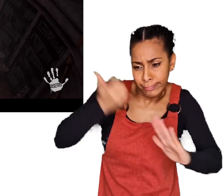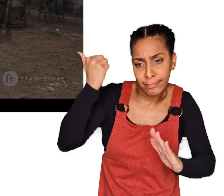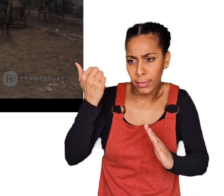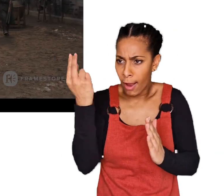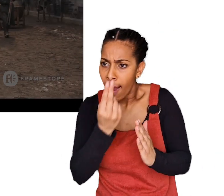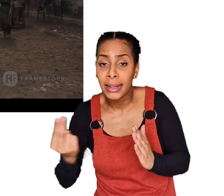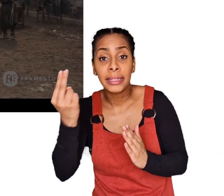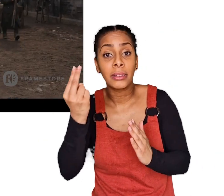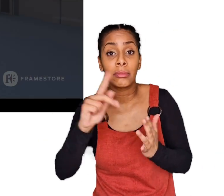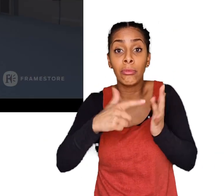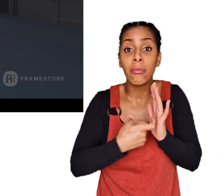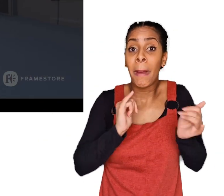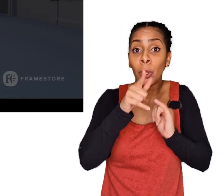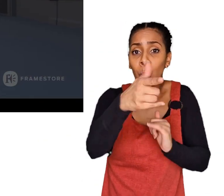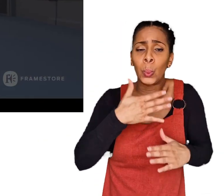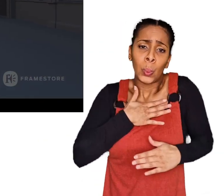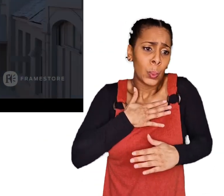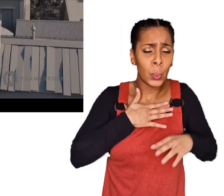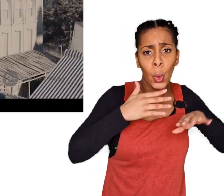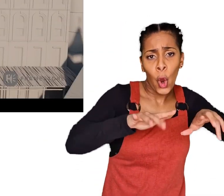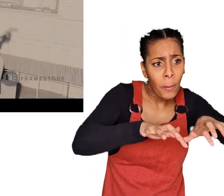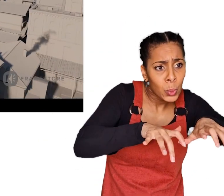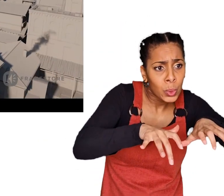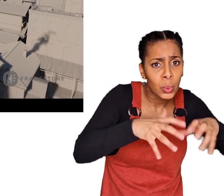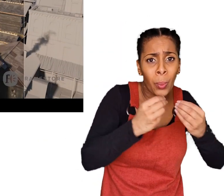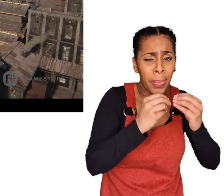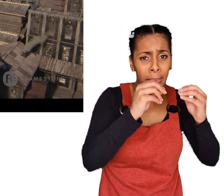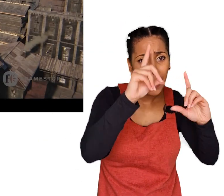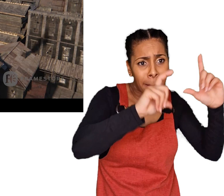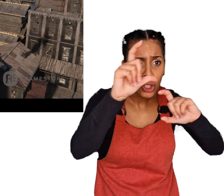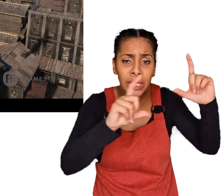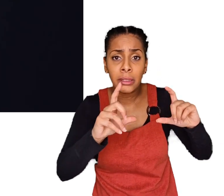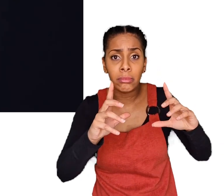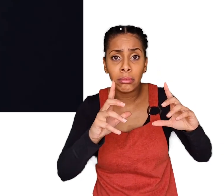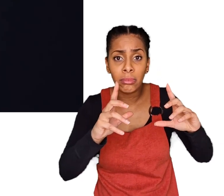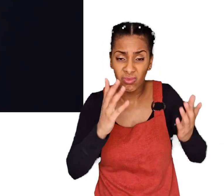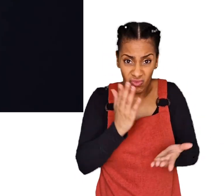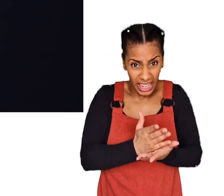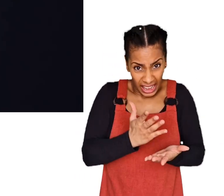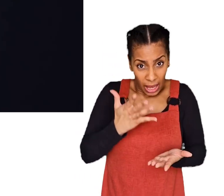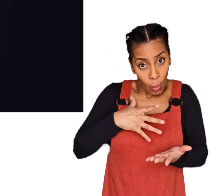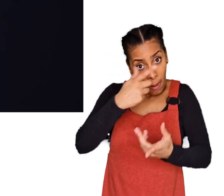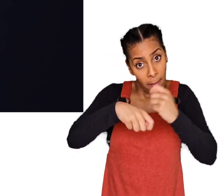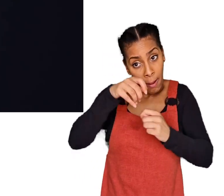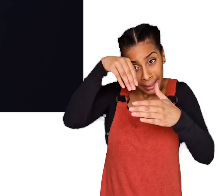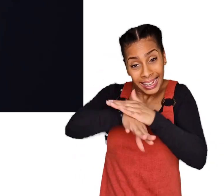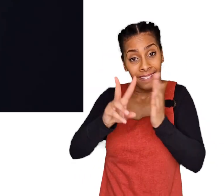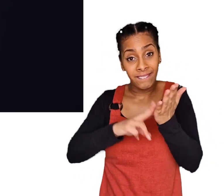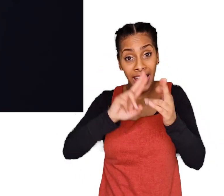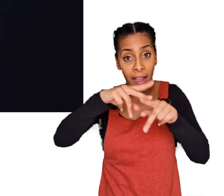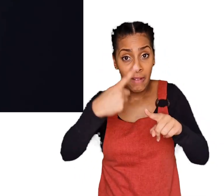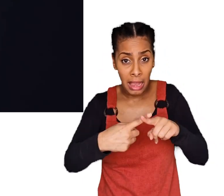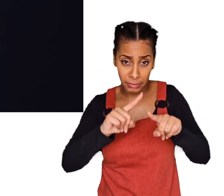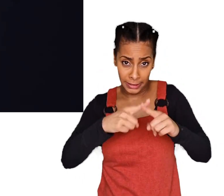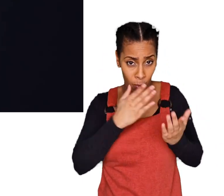be interested in because you like working on computers and you like working with images. There's no right or wrong way to get into VFX. You could go and study